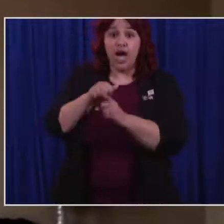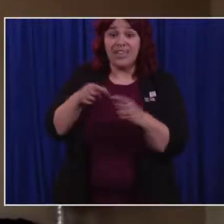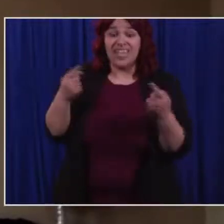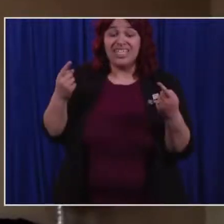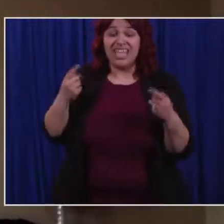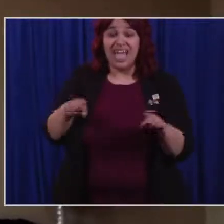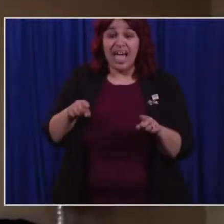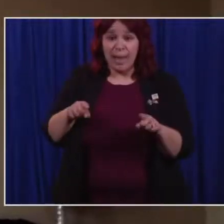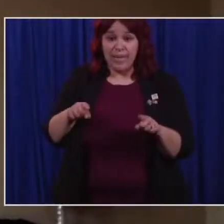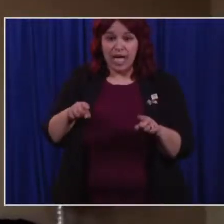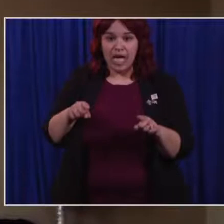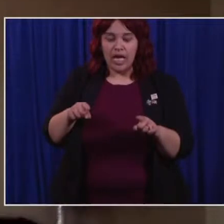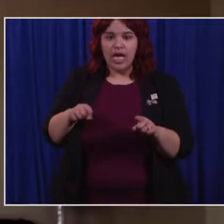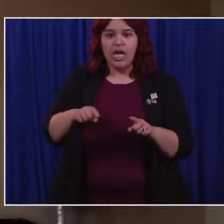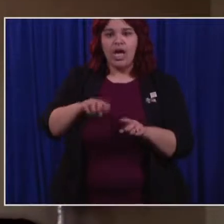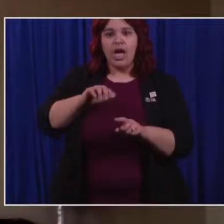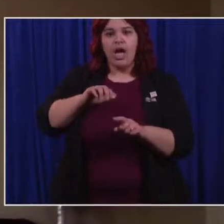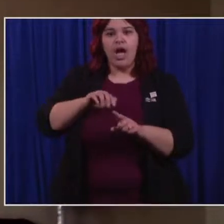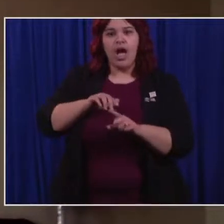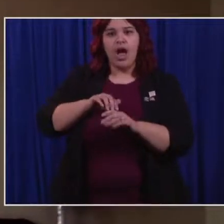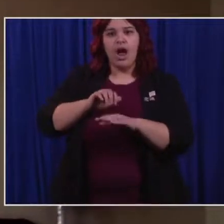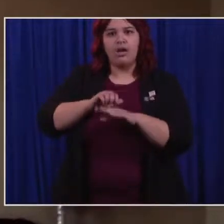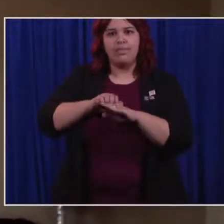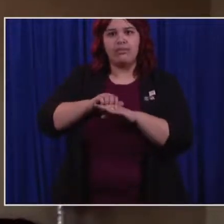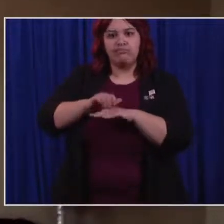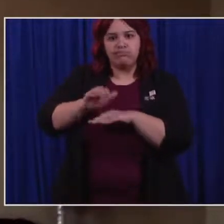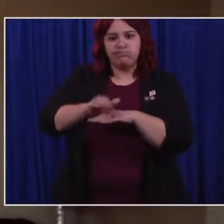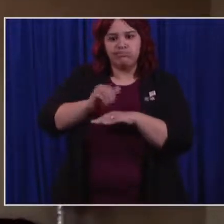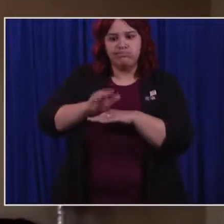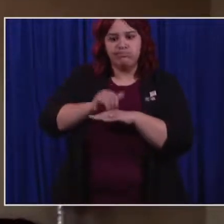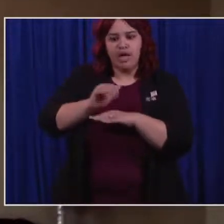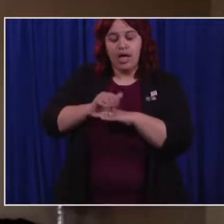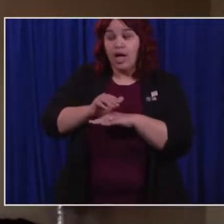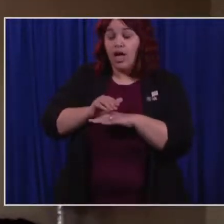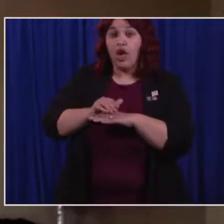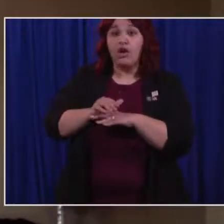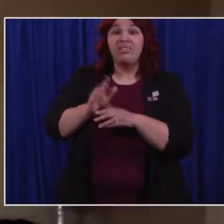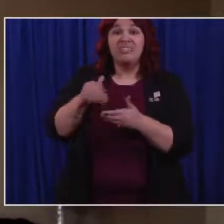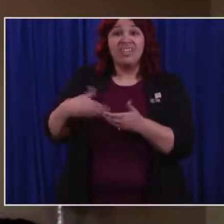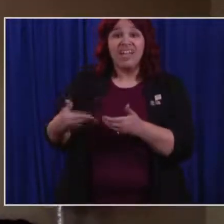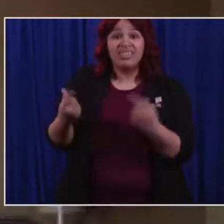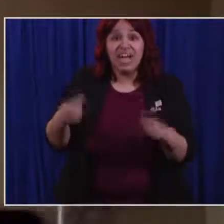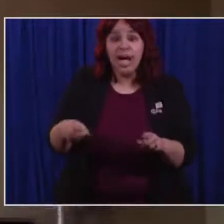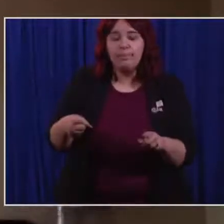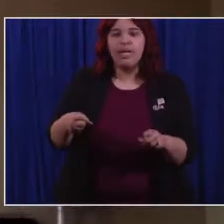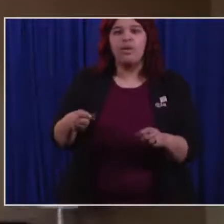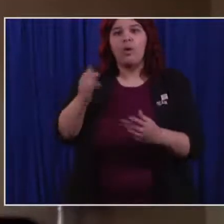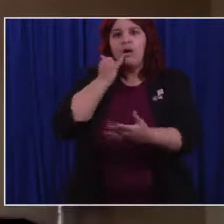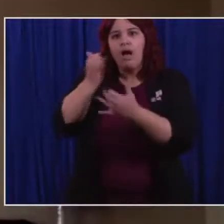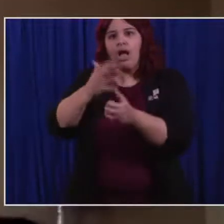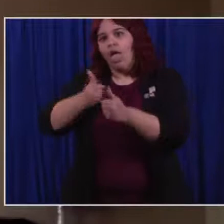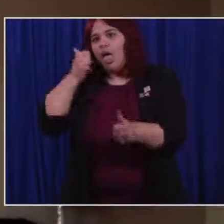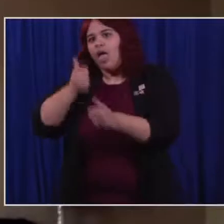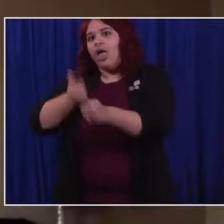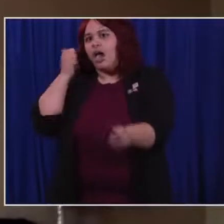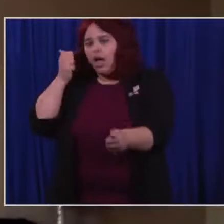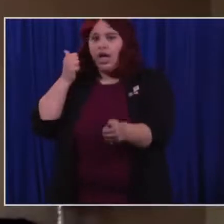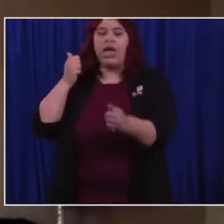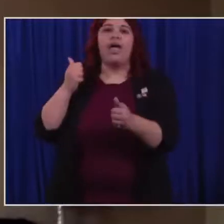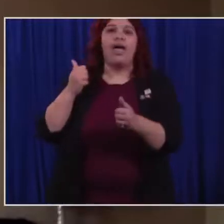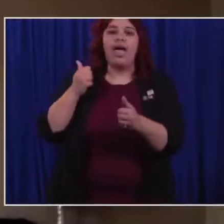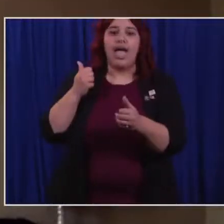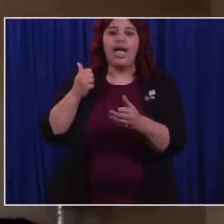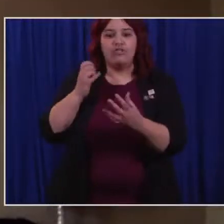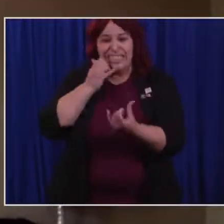the backlog, that leads to phone calls to come through the call centers, it all starts with getting the lock on the front door to minimize those